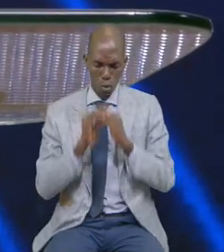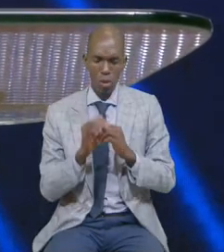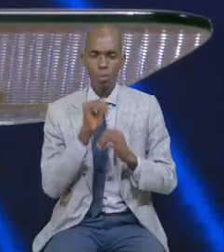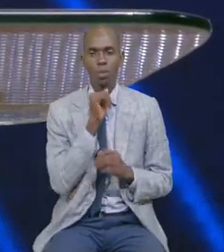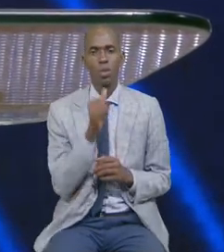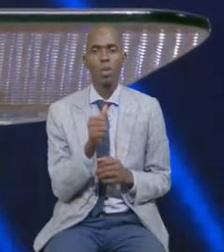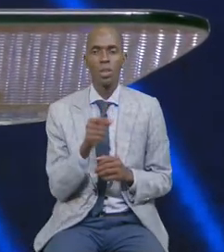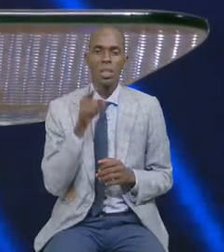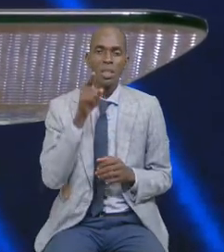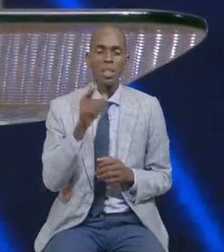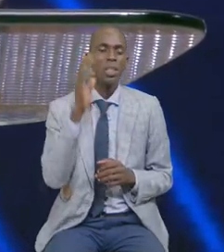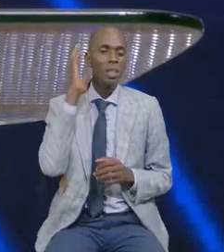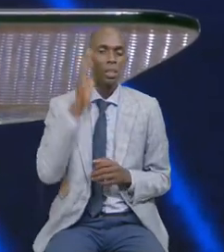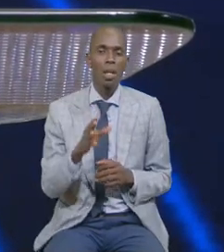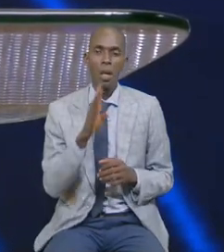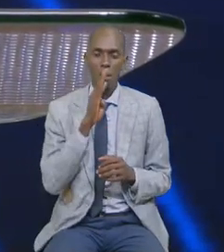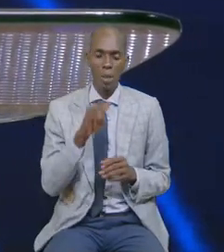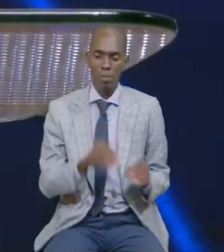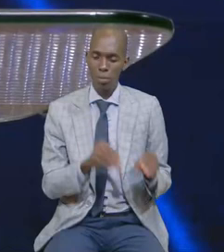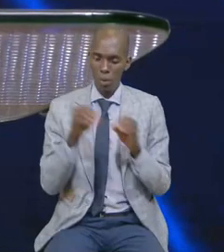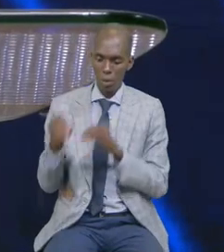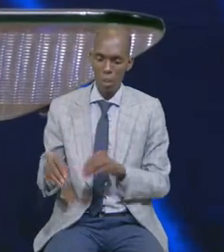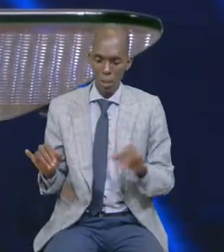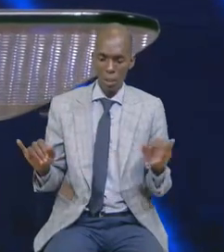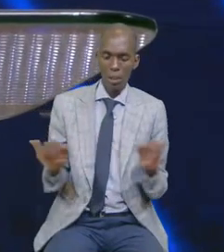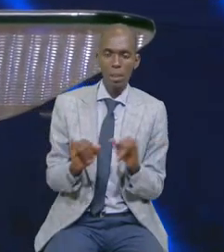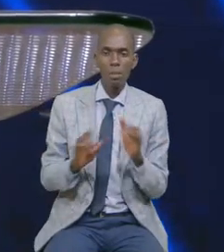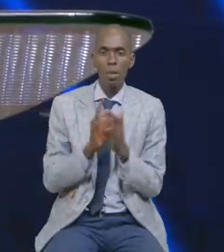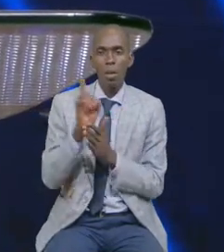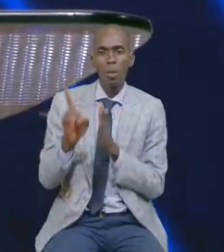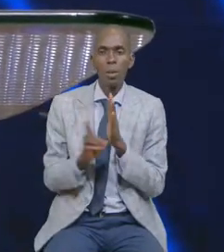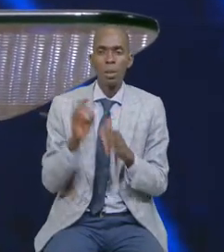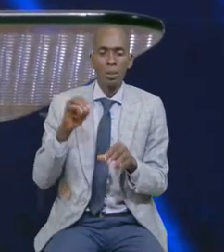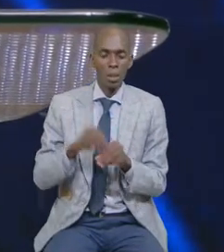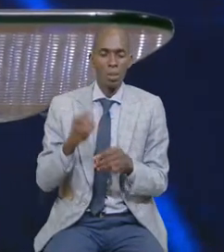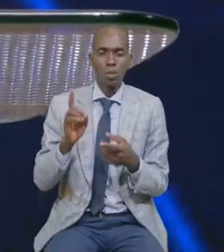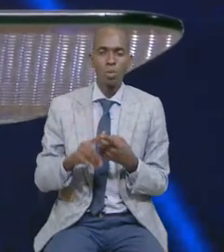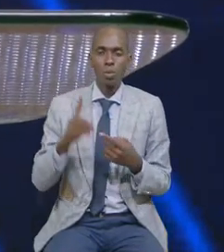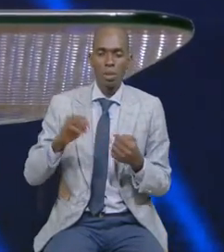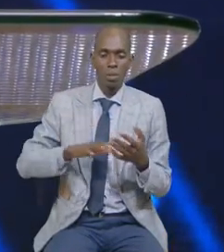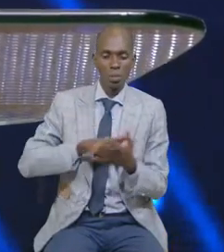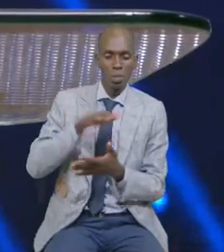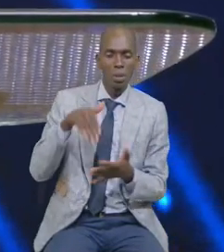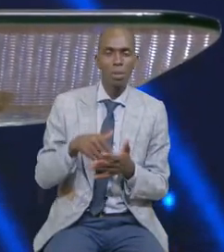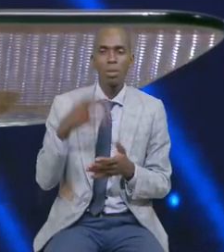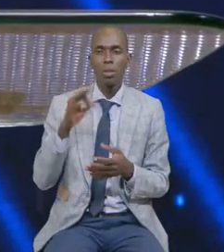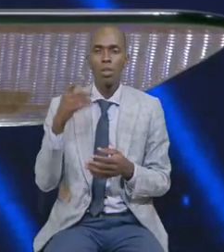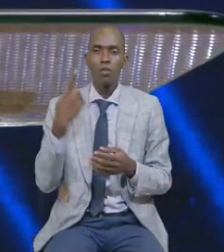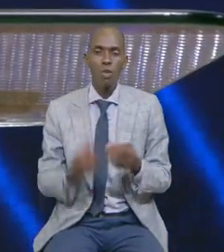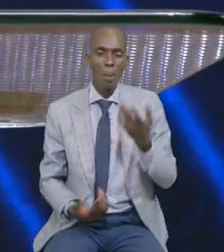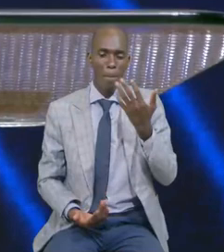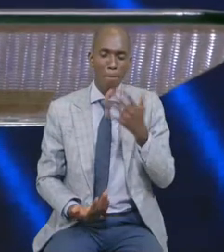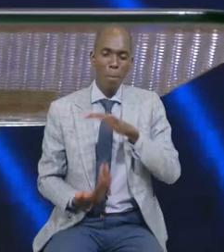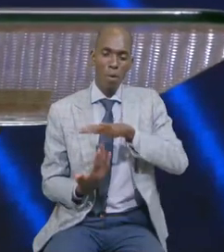ye shall be cast the same hour into the midst of the burning